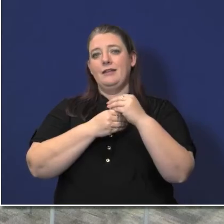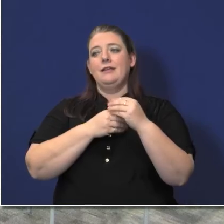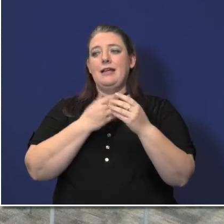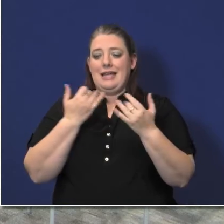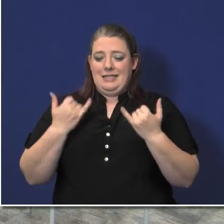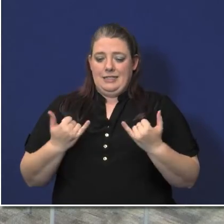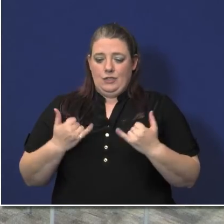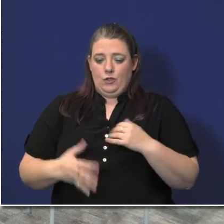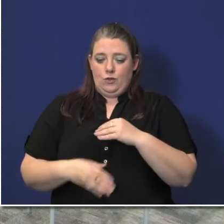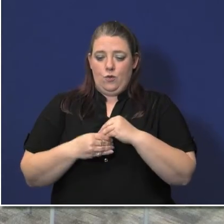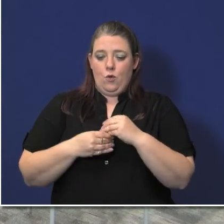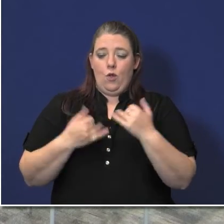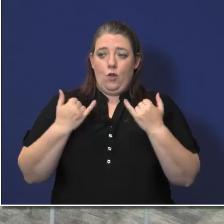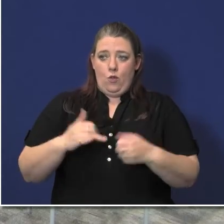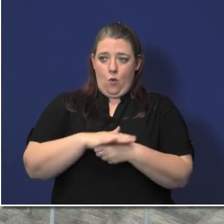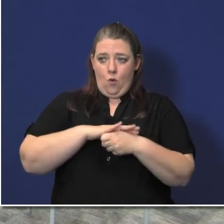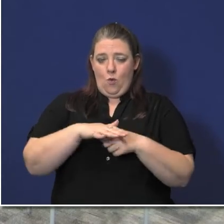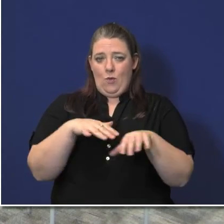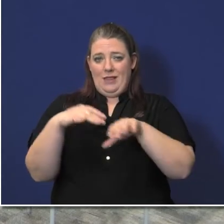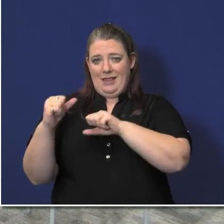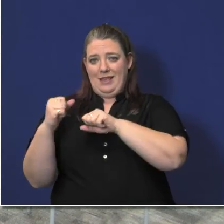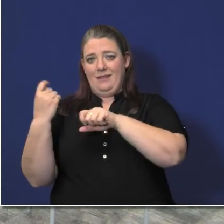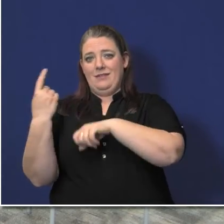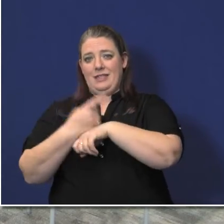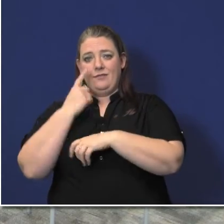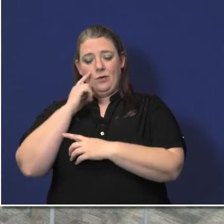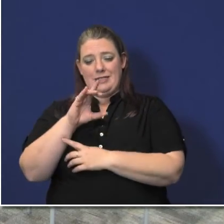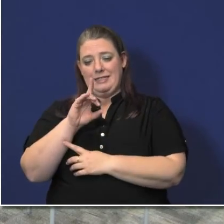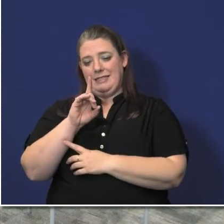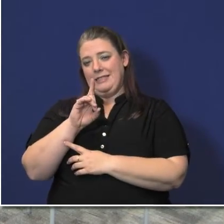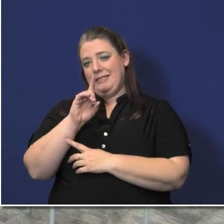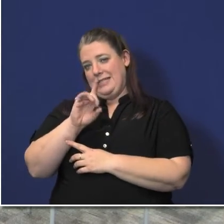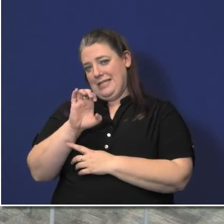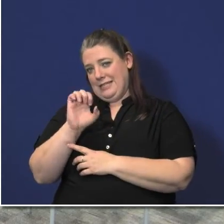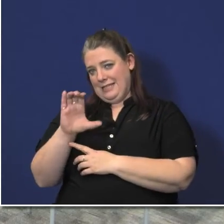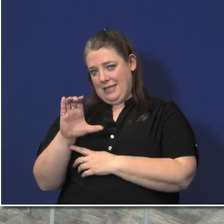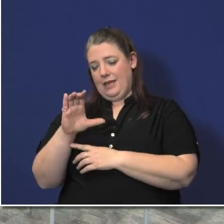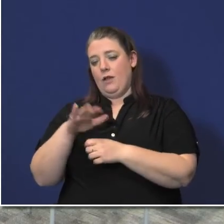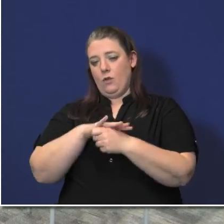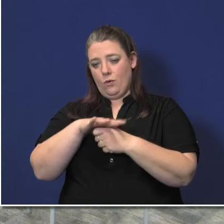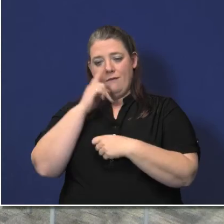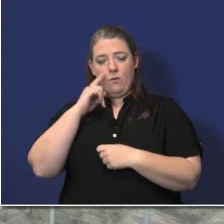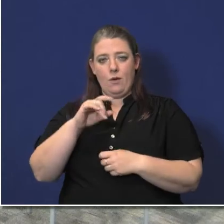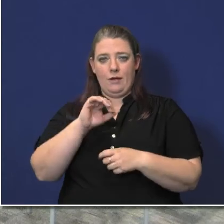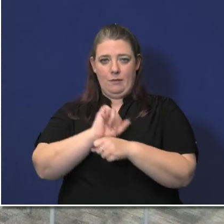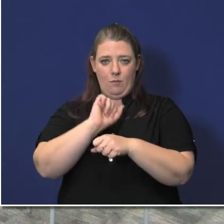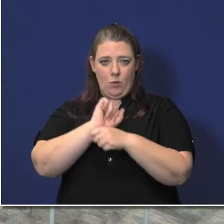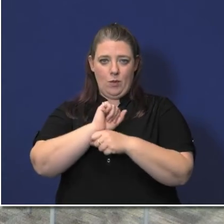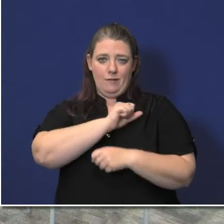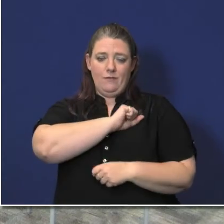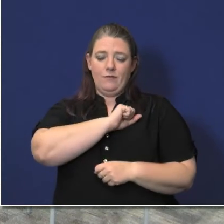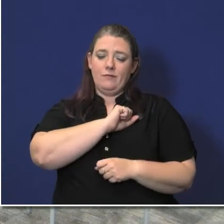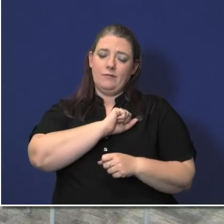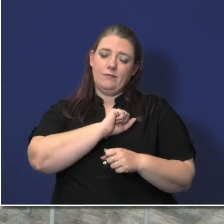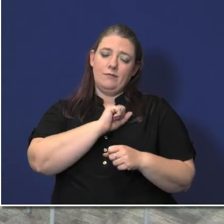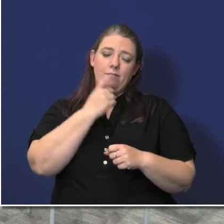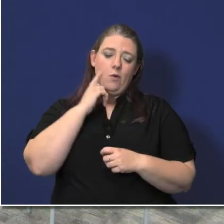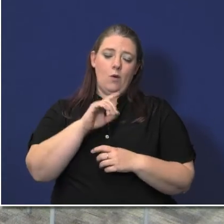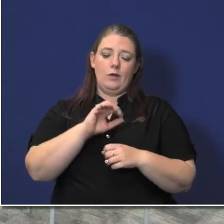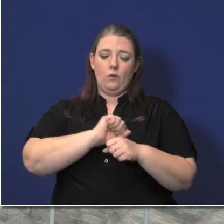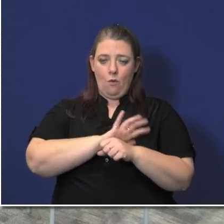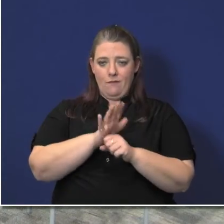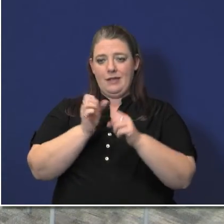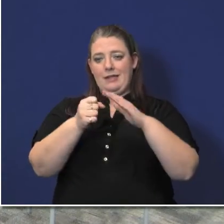local leave days to DEC local for employees for COVID quarantine and isolation for the